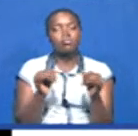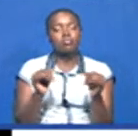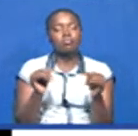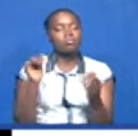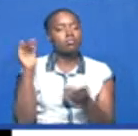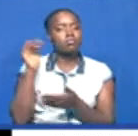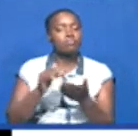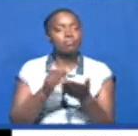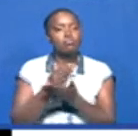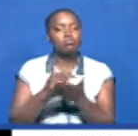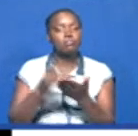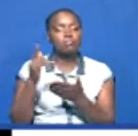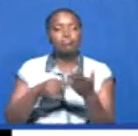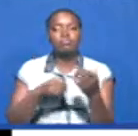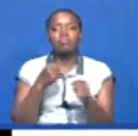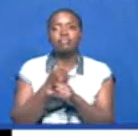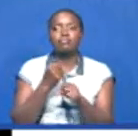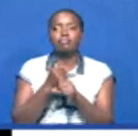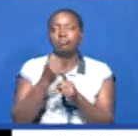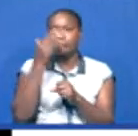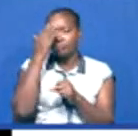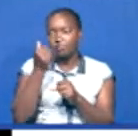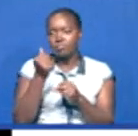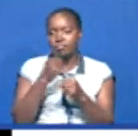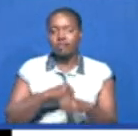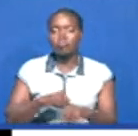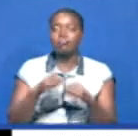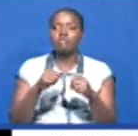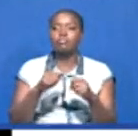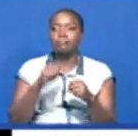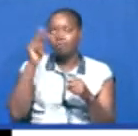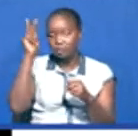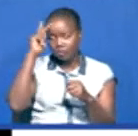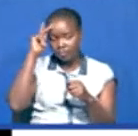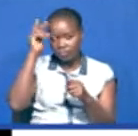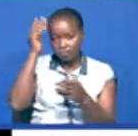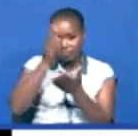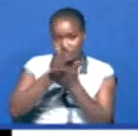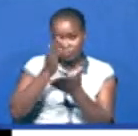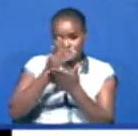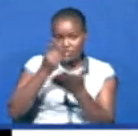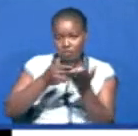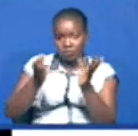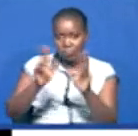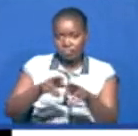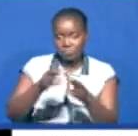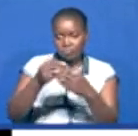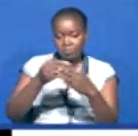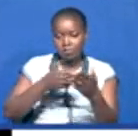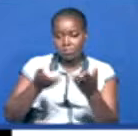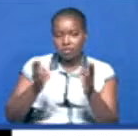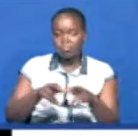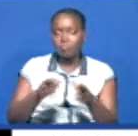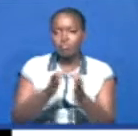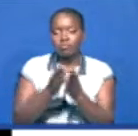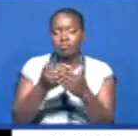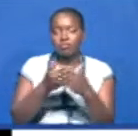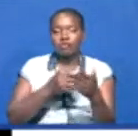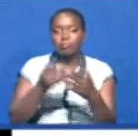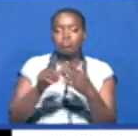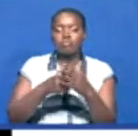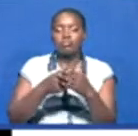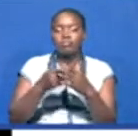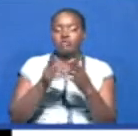half what we are doing, because we will be able to know exactly what is coming in before it comes in. Before we start running